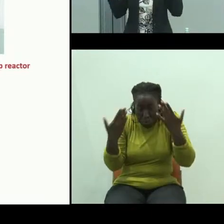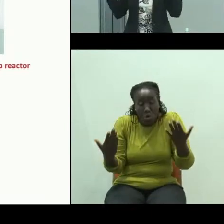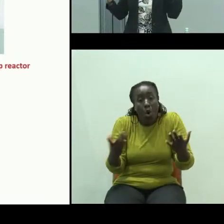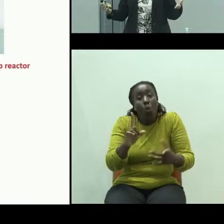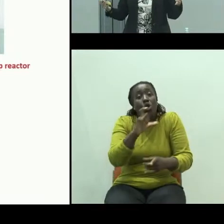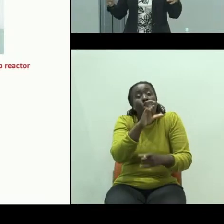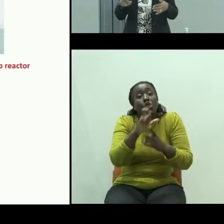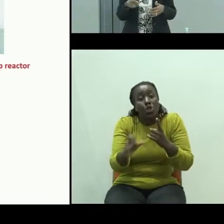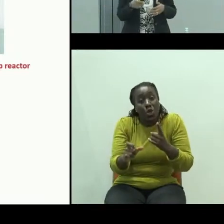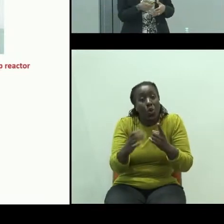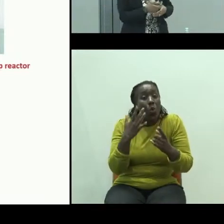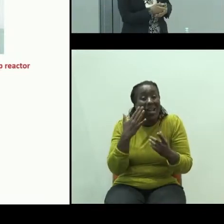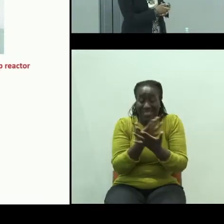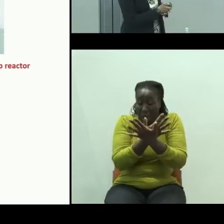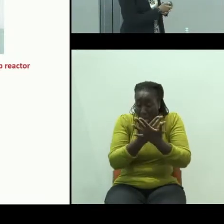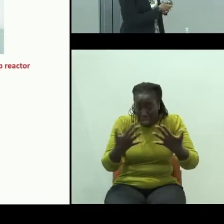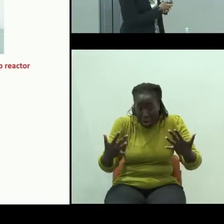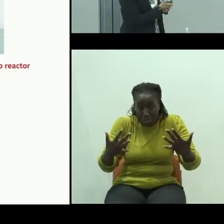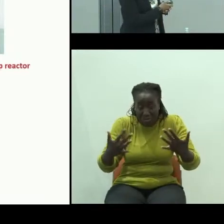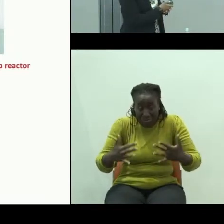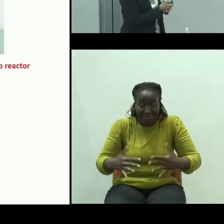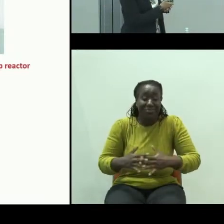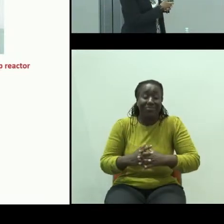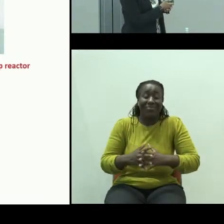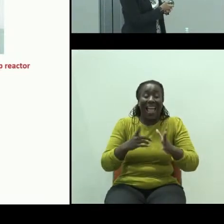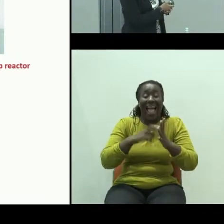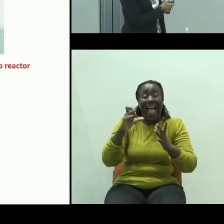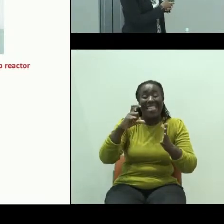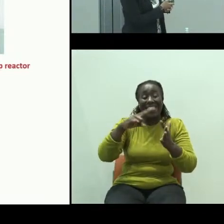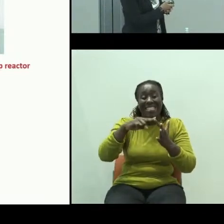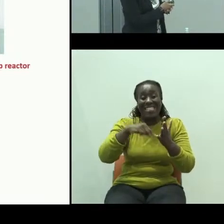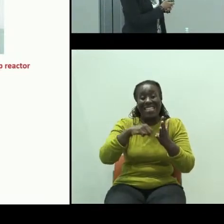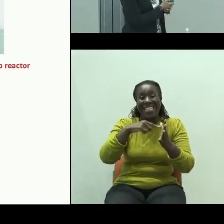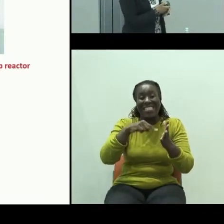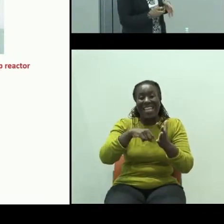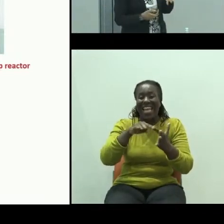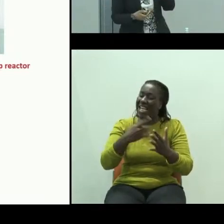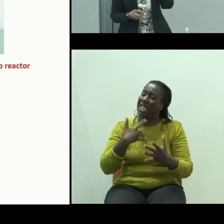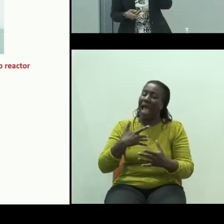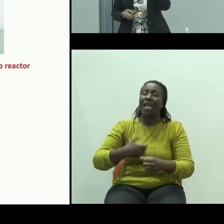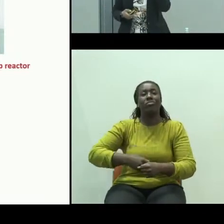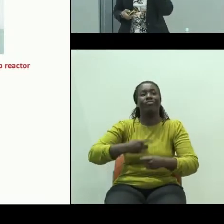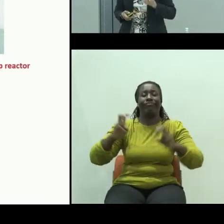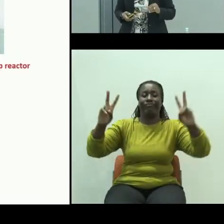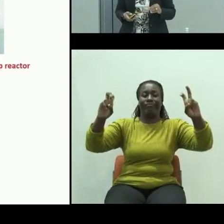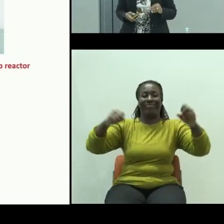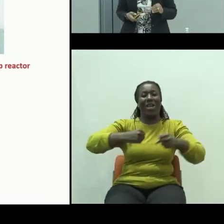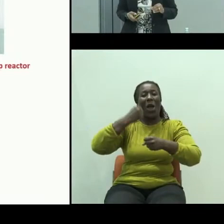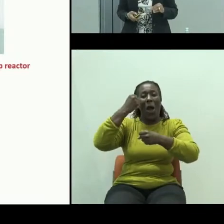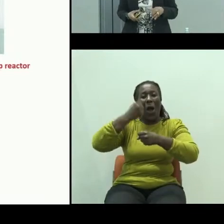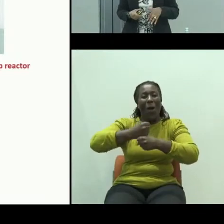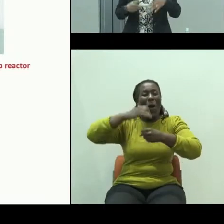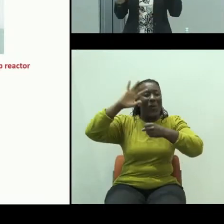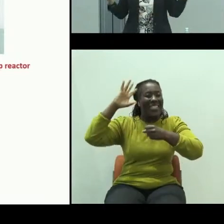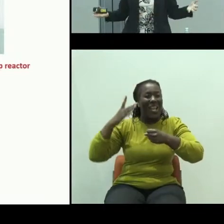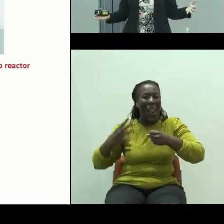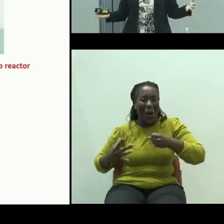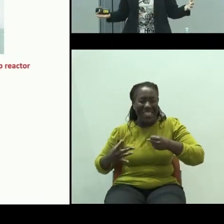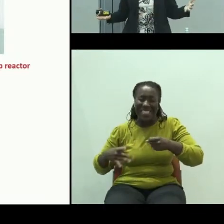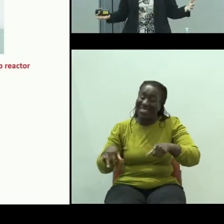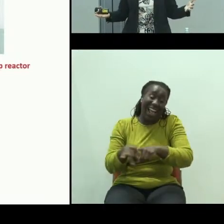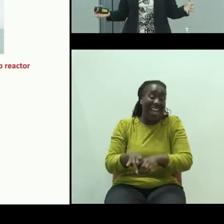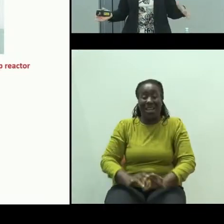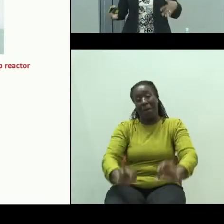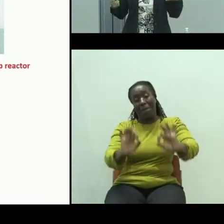and it makes a lot of acetate. And then we have what's our Goldilocks strain, which switches just at the right time, and it accumulates